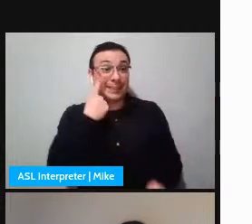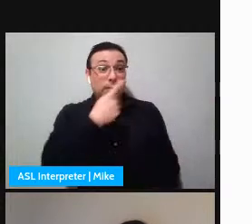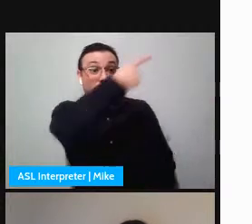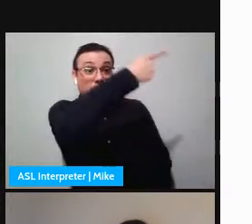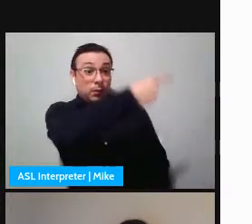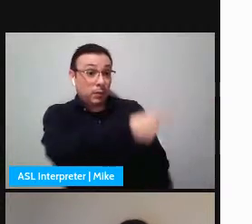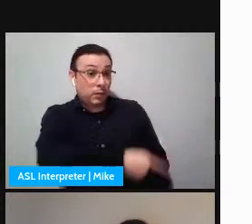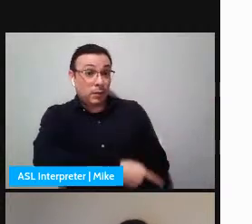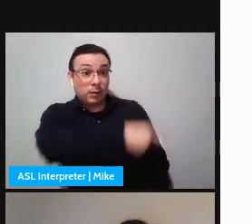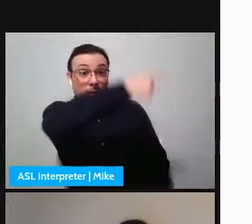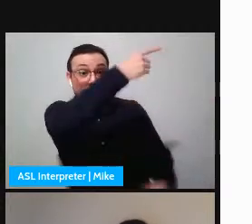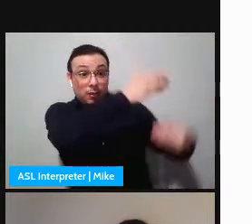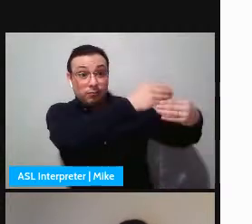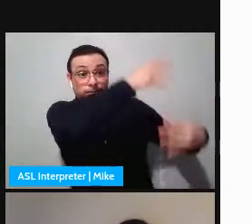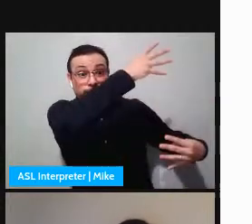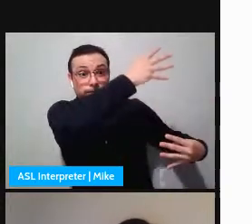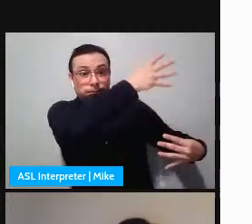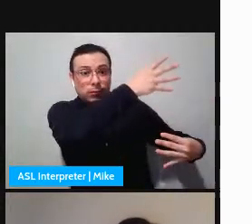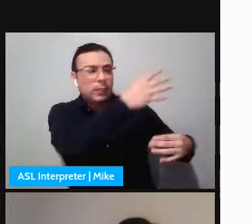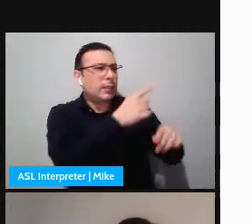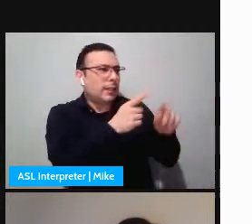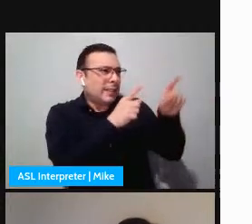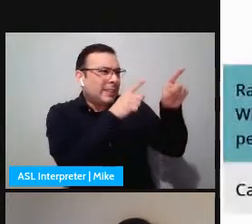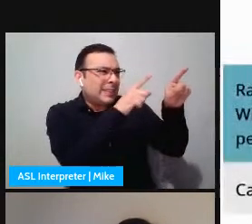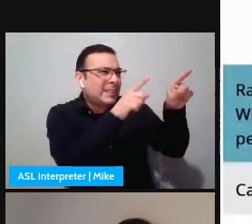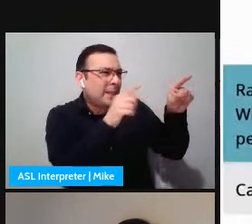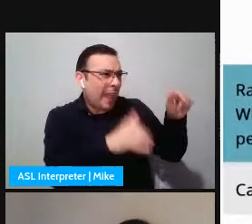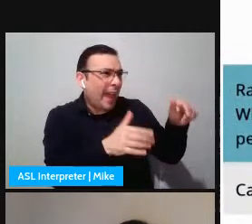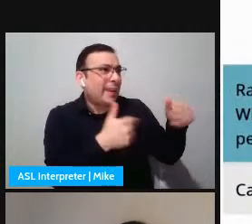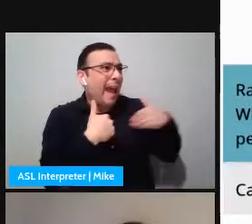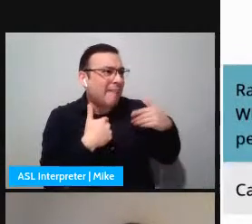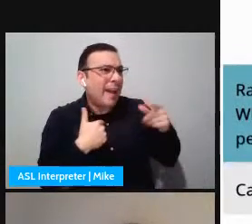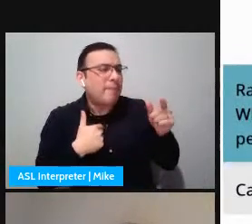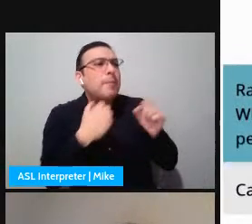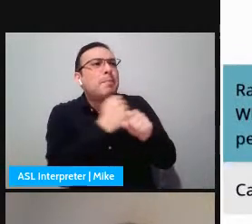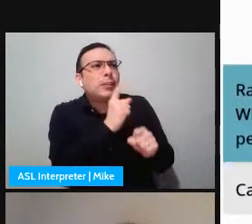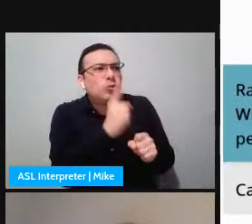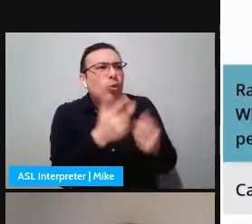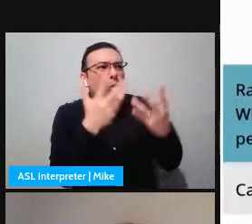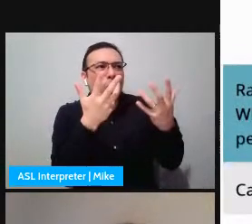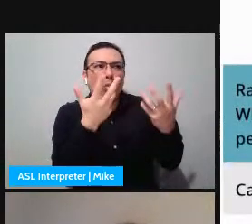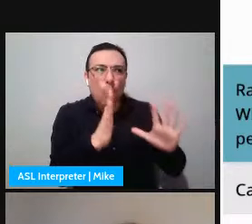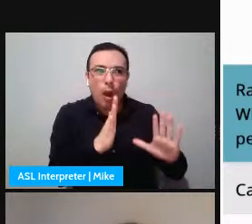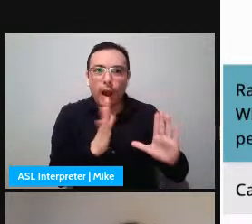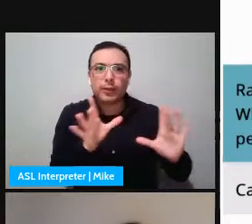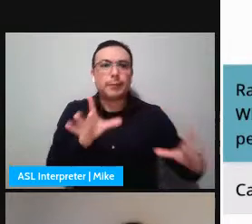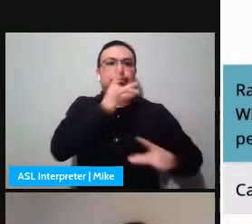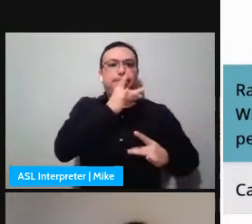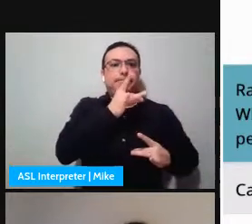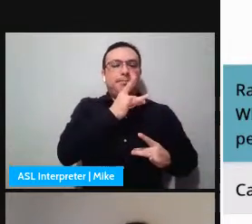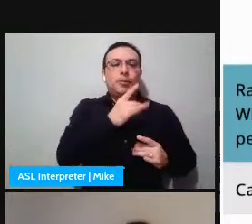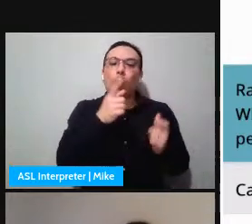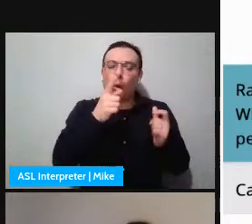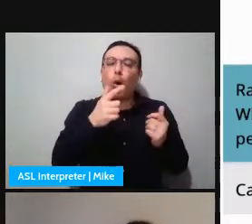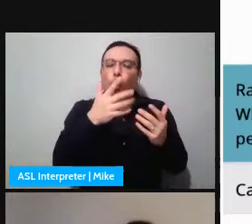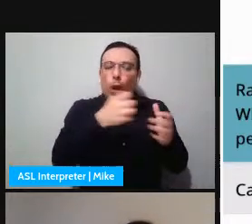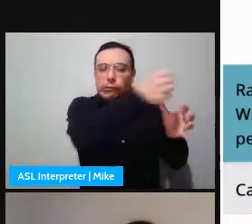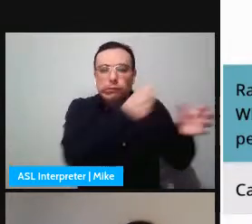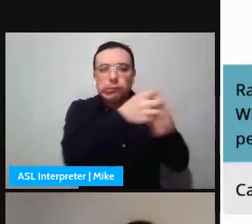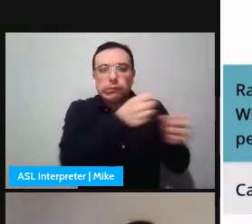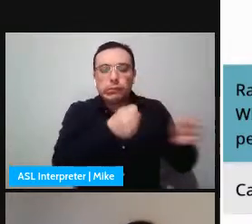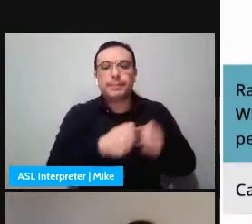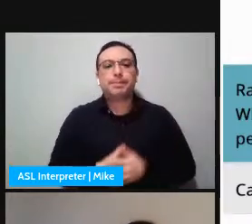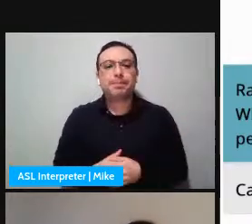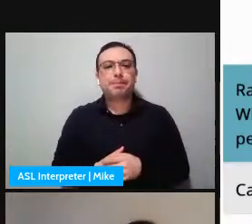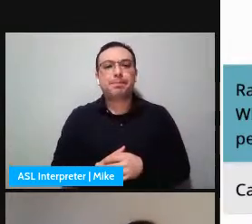as well to see how you can prevent COVID-19 disease. I did want to take a moment and pause and talk